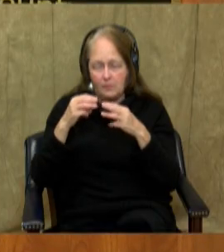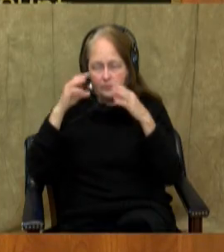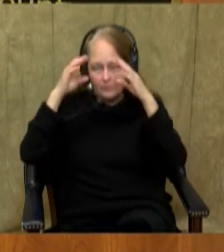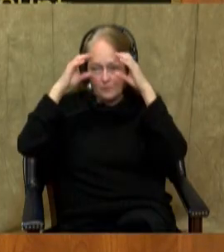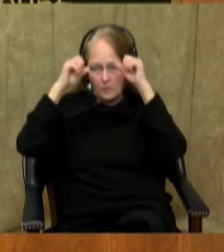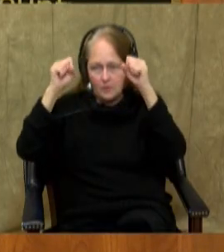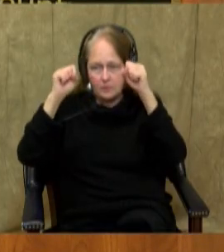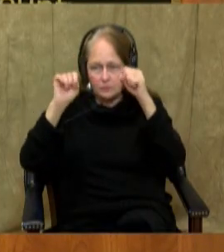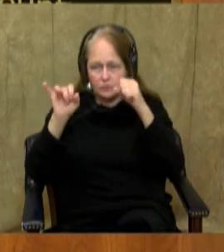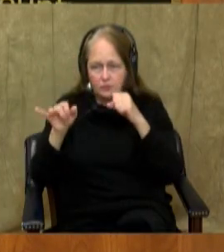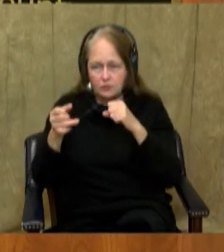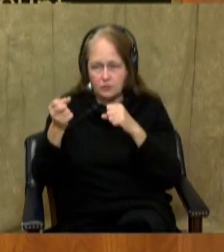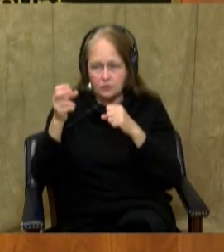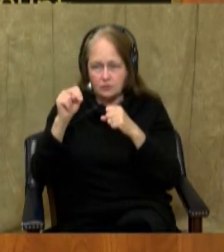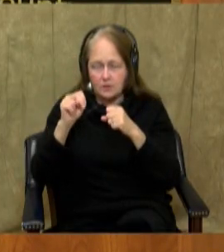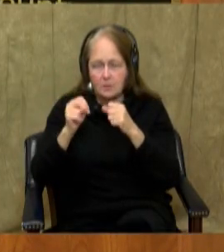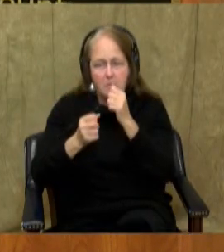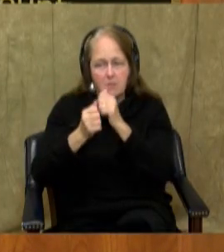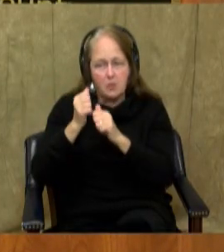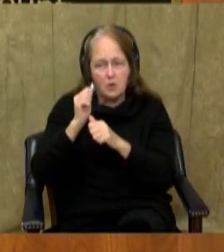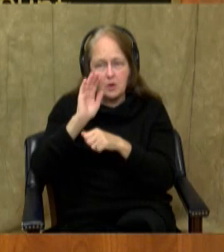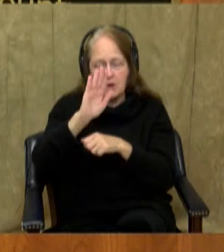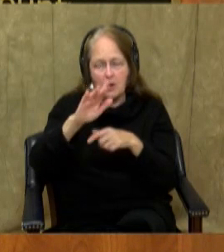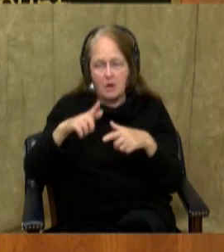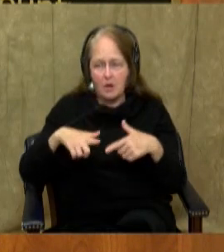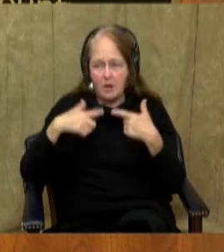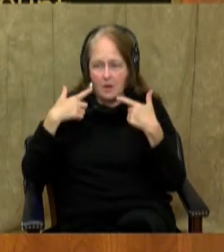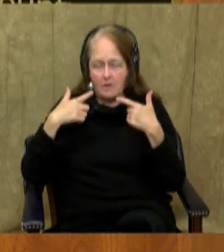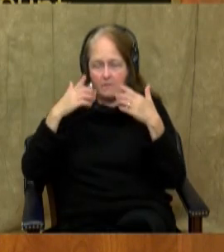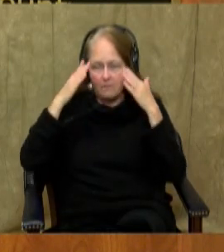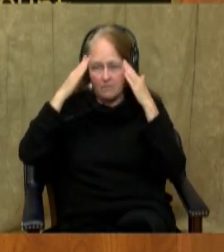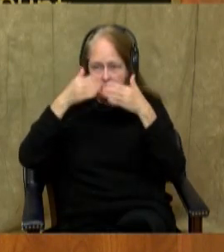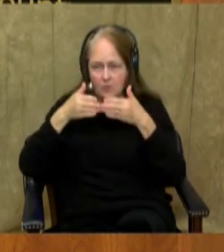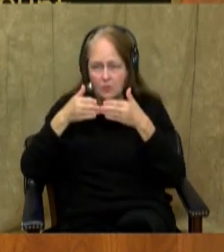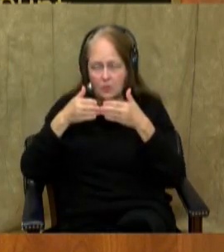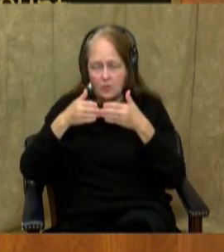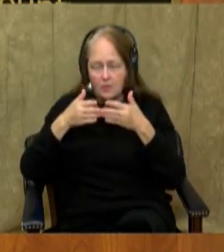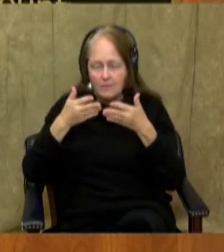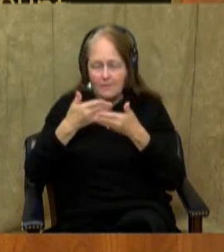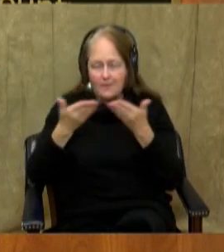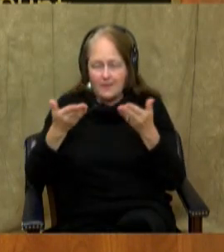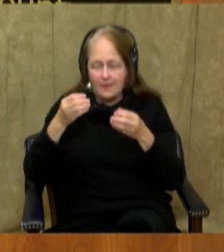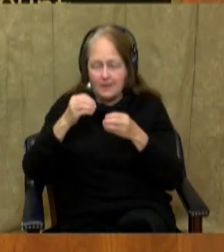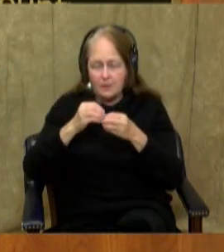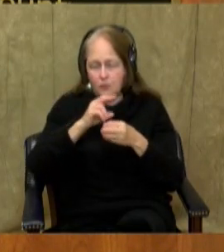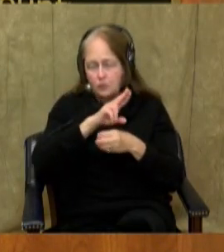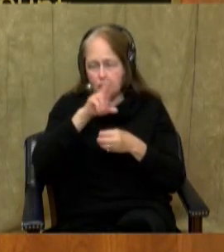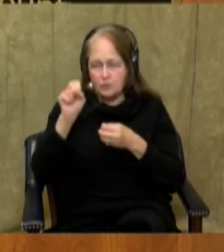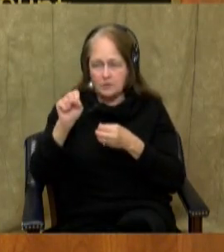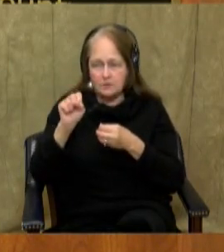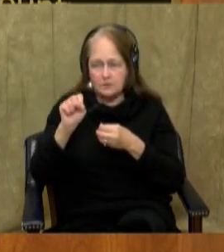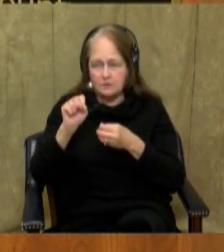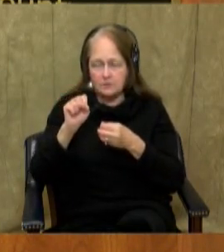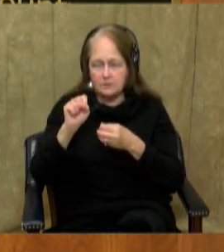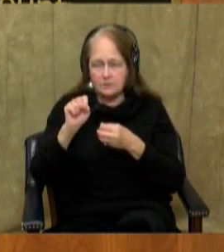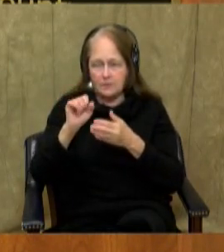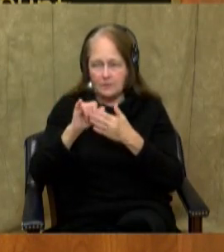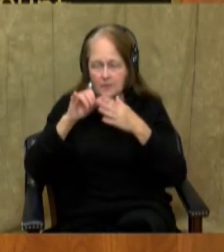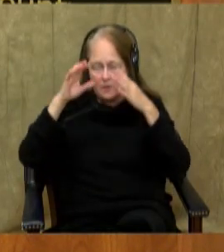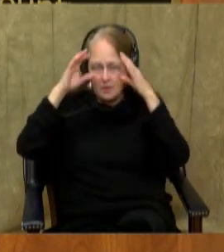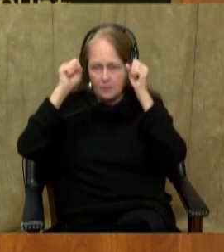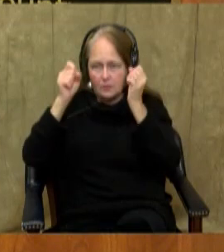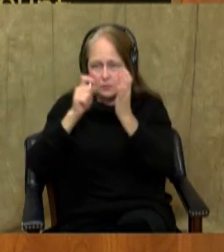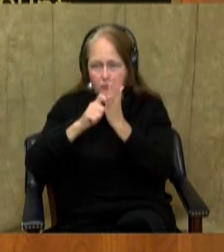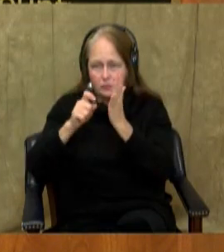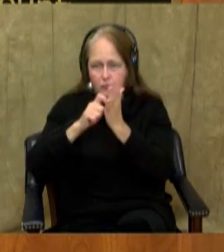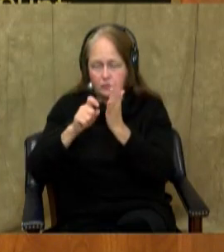President Johnson, he had spent most of his career focused on domestic issues. If you remember, he was the president that signed